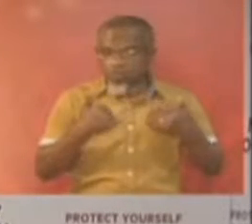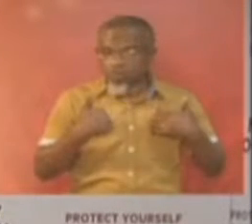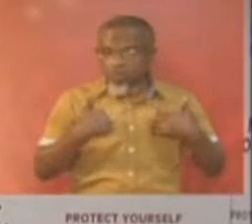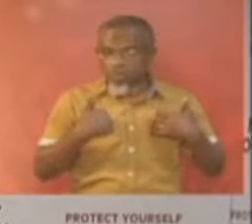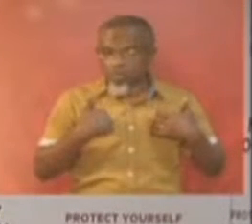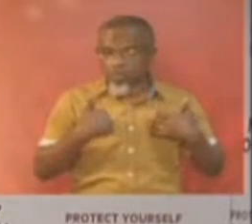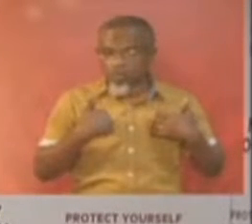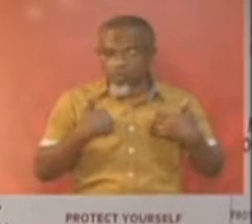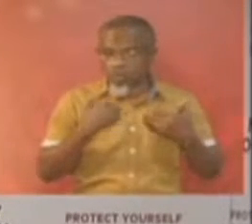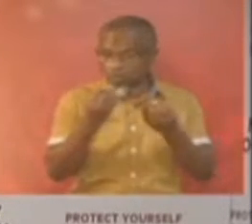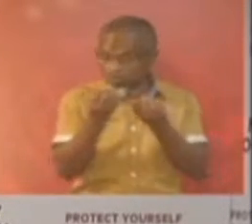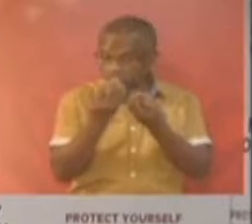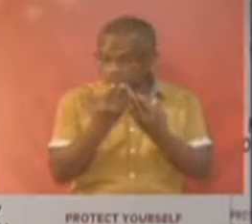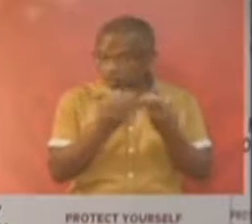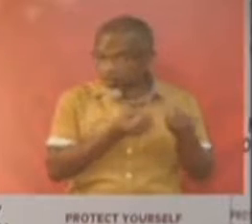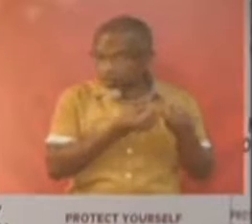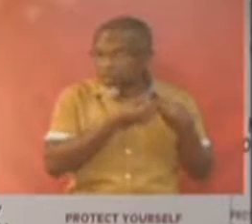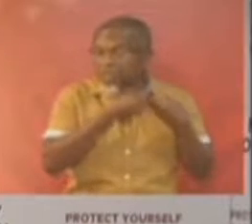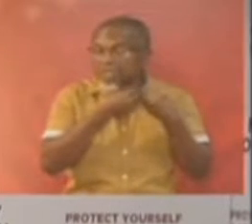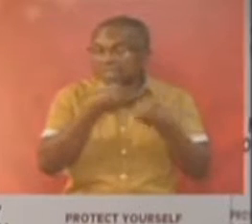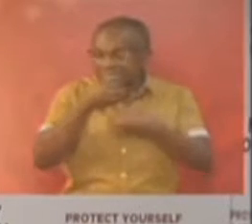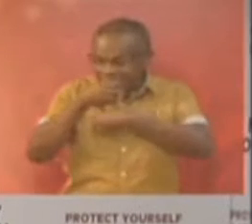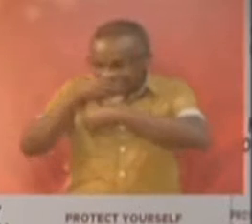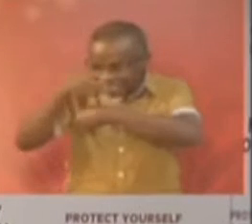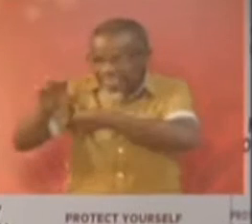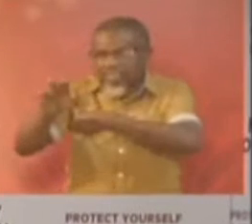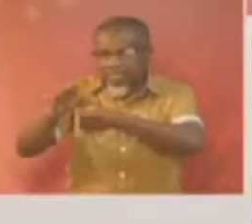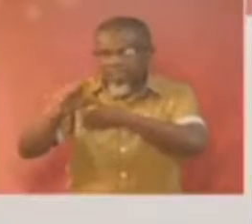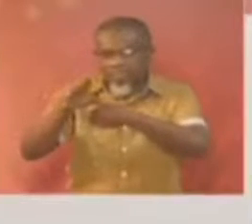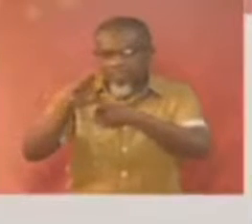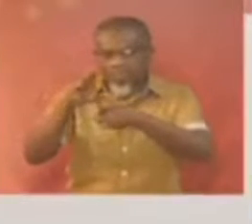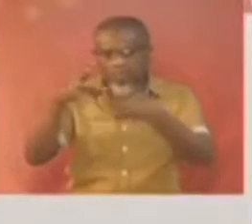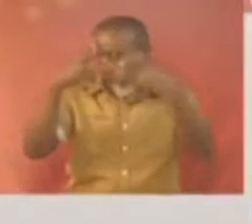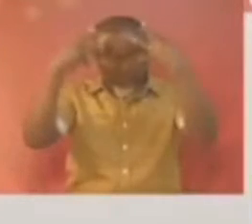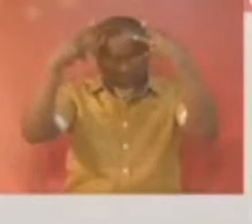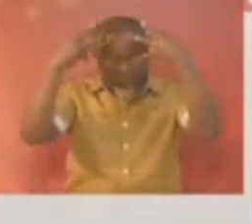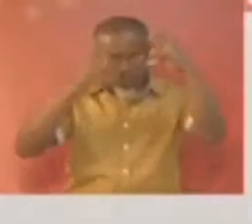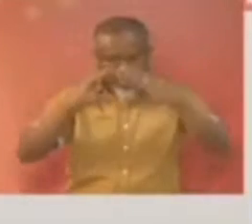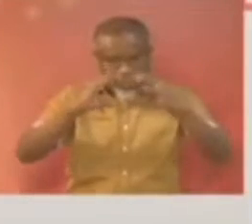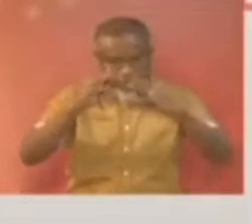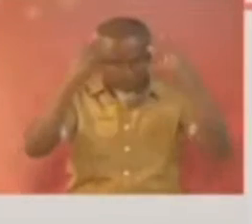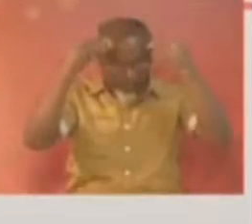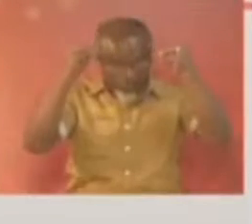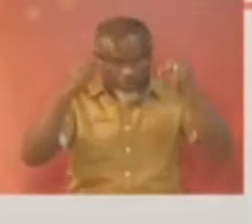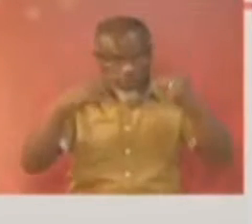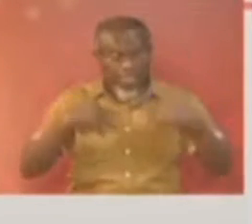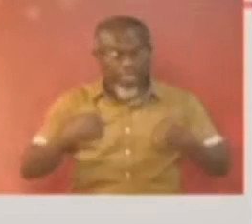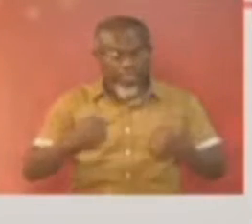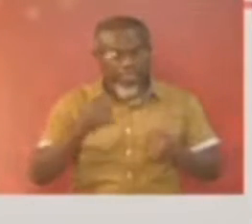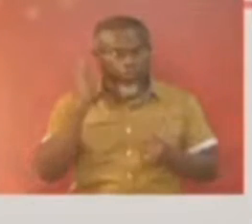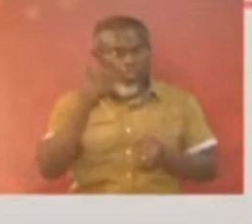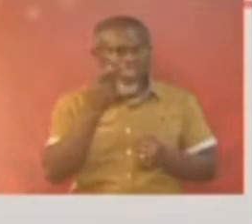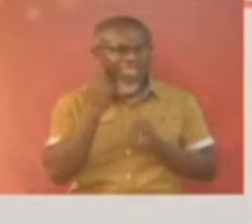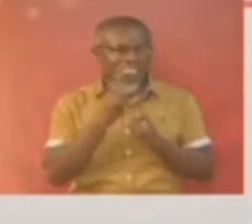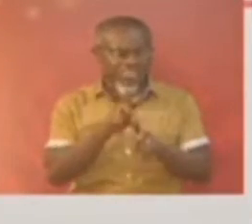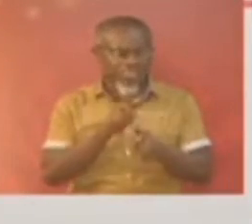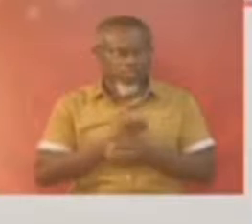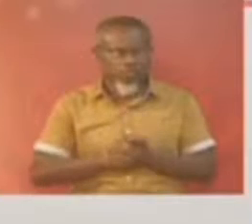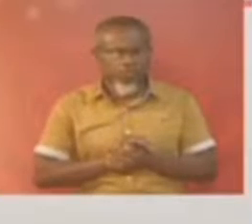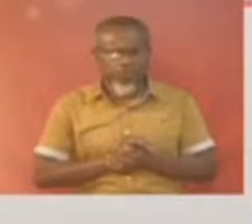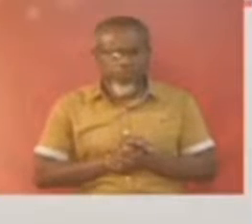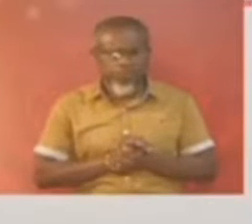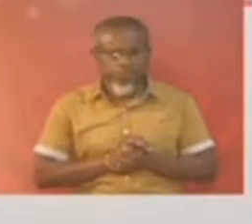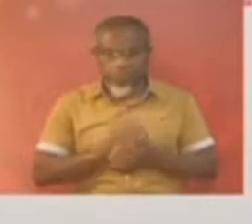to facilitate a response from CMO. And we have come to the end of this morning's media